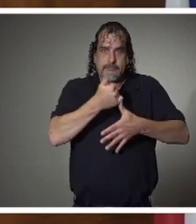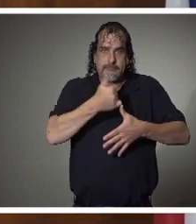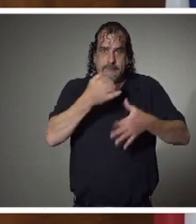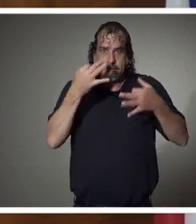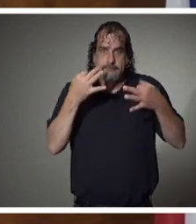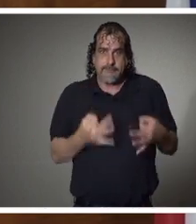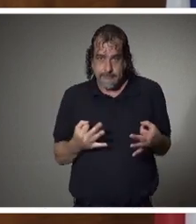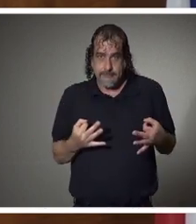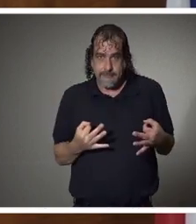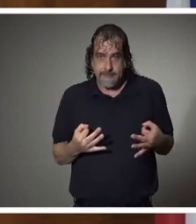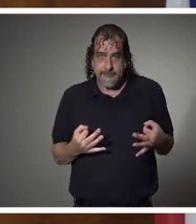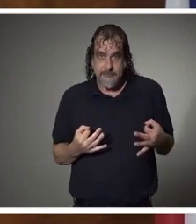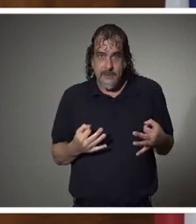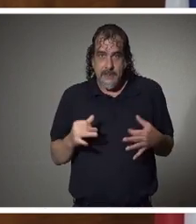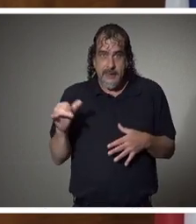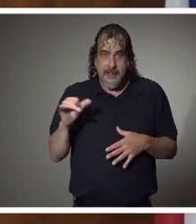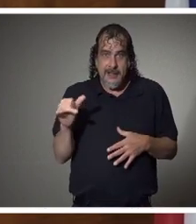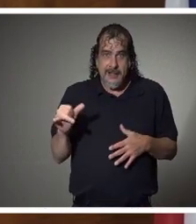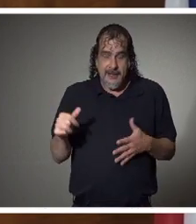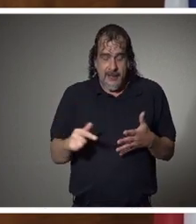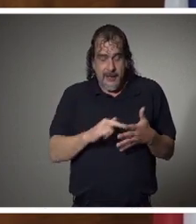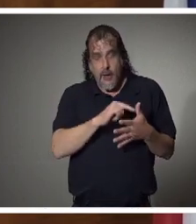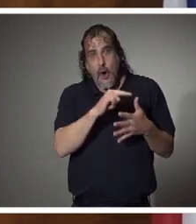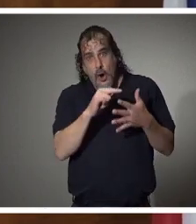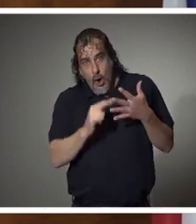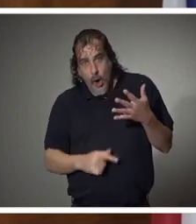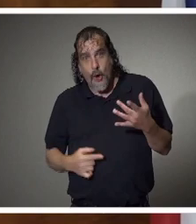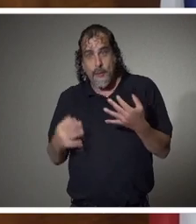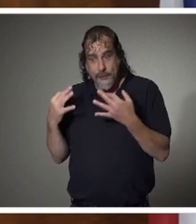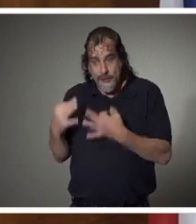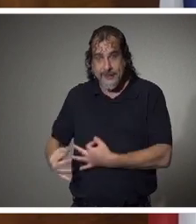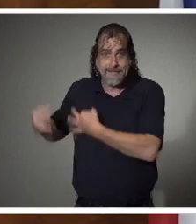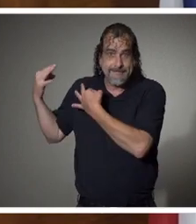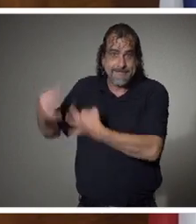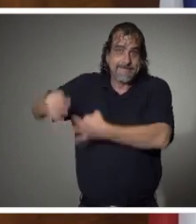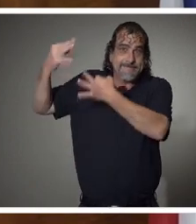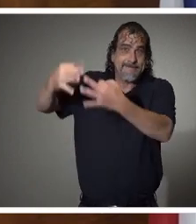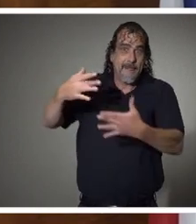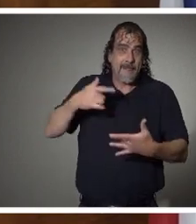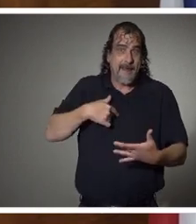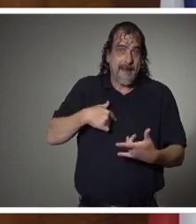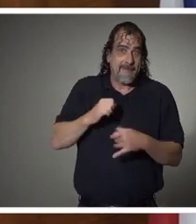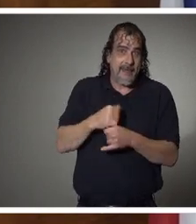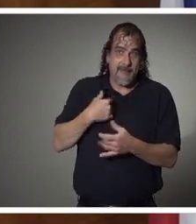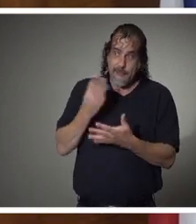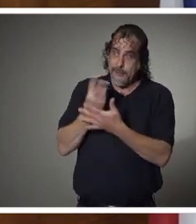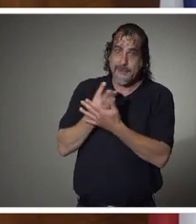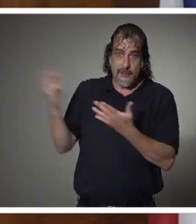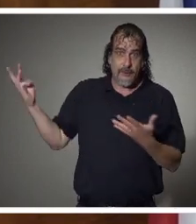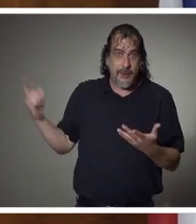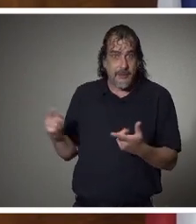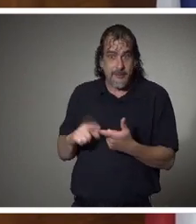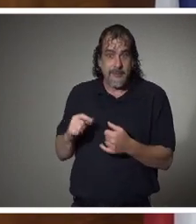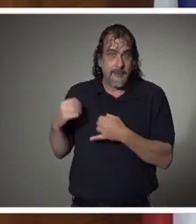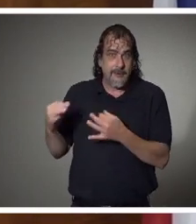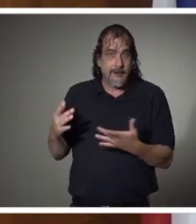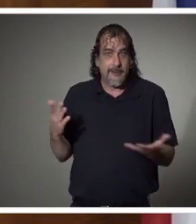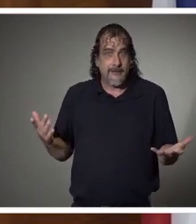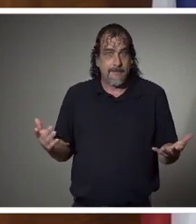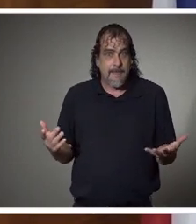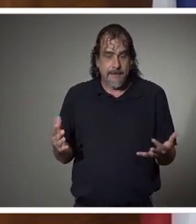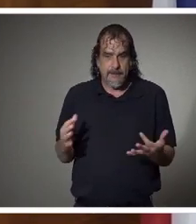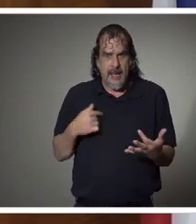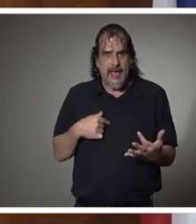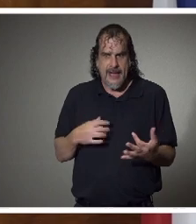think it's fair to say, much like all of these decisions that have been made over the last 6 weeks have been